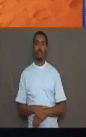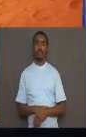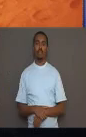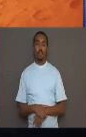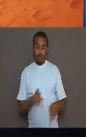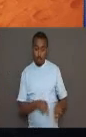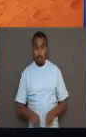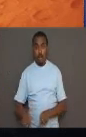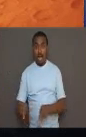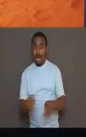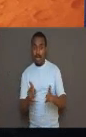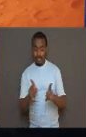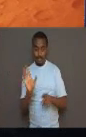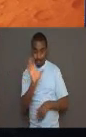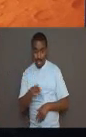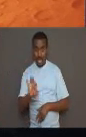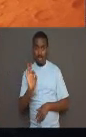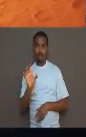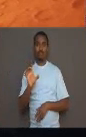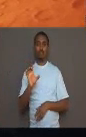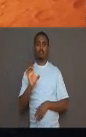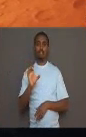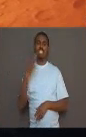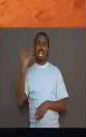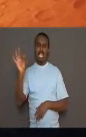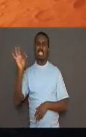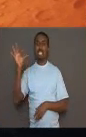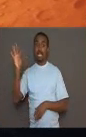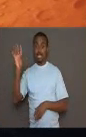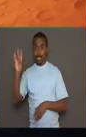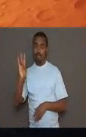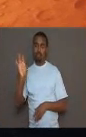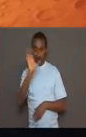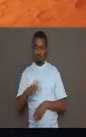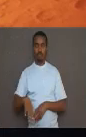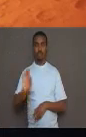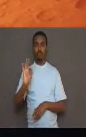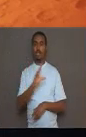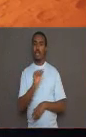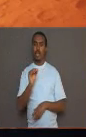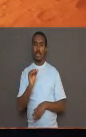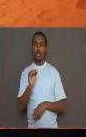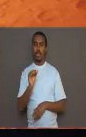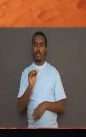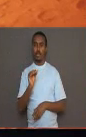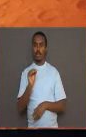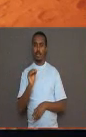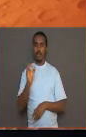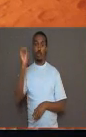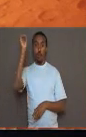Pathfinder explored the surface in 1997, and Odyssey